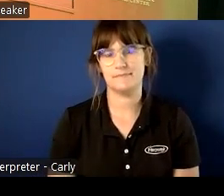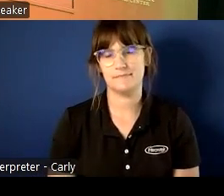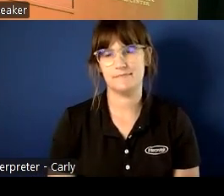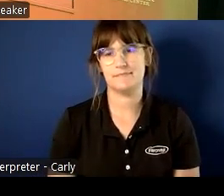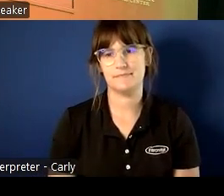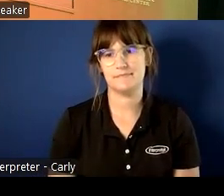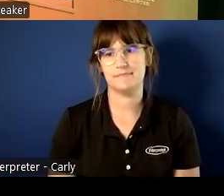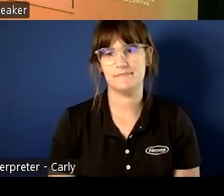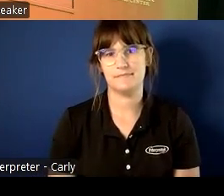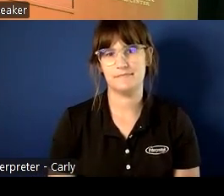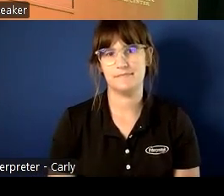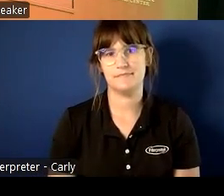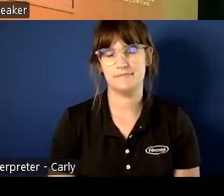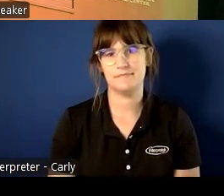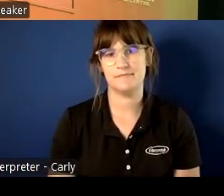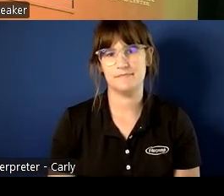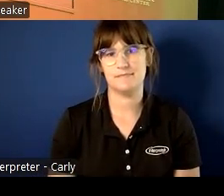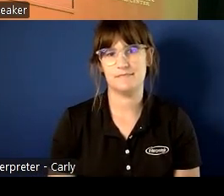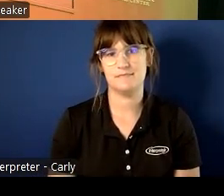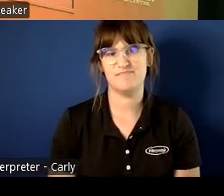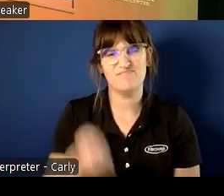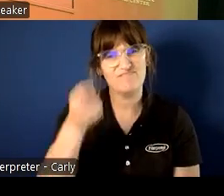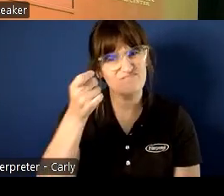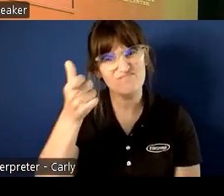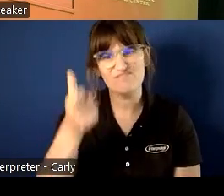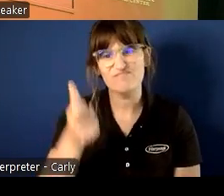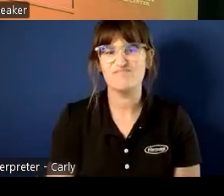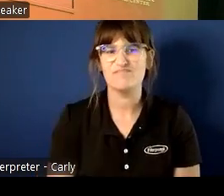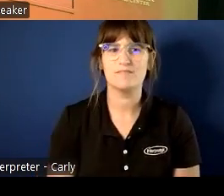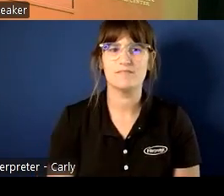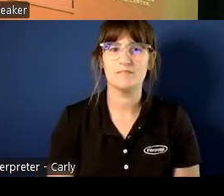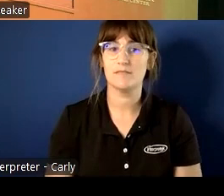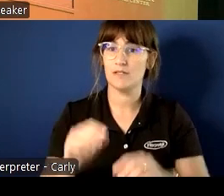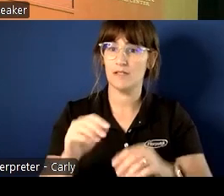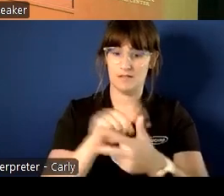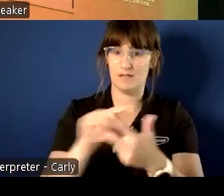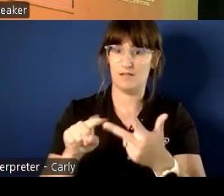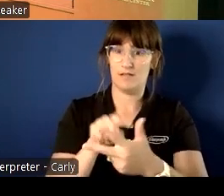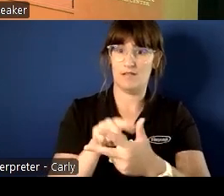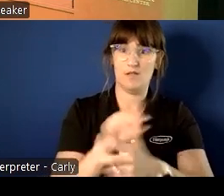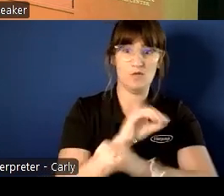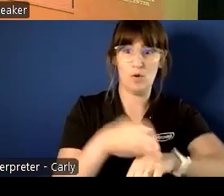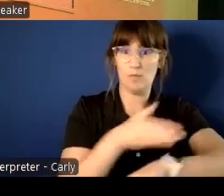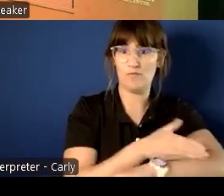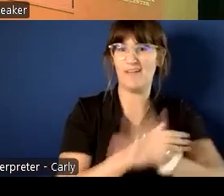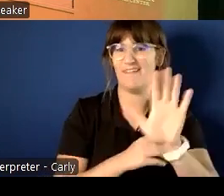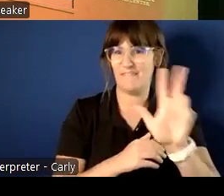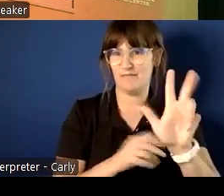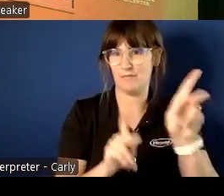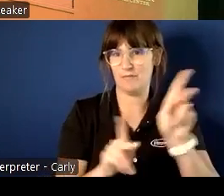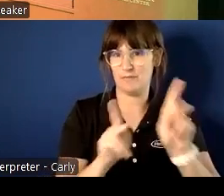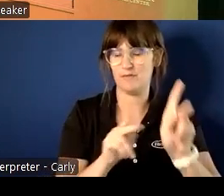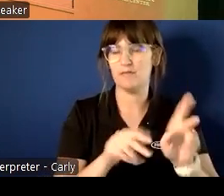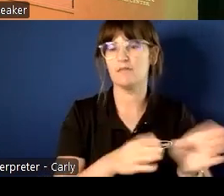So this is the sample. So it's small, right? So the no improvement group, I had 53 patients. Partial improvement